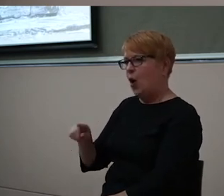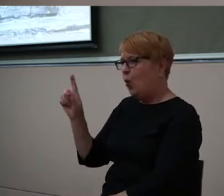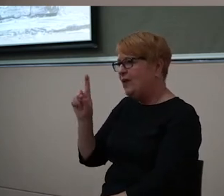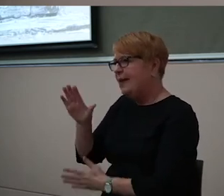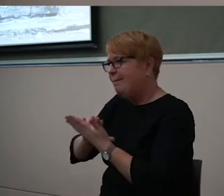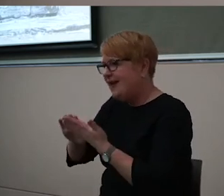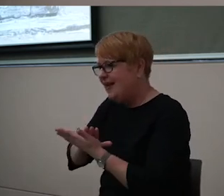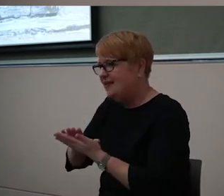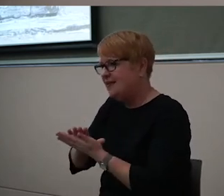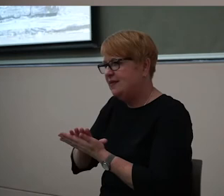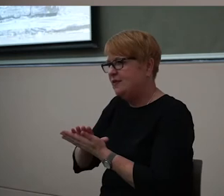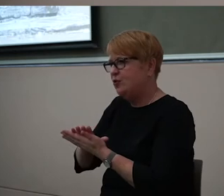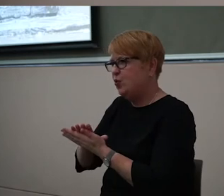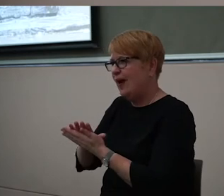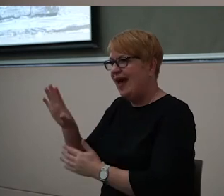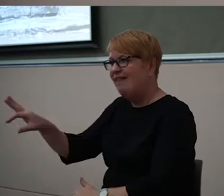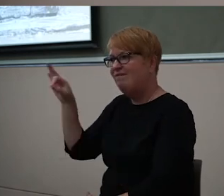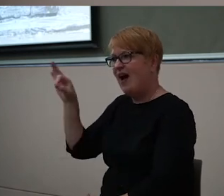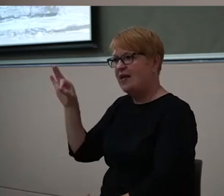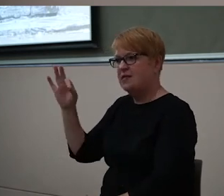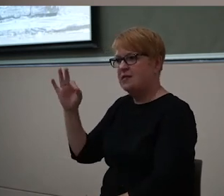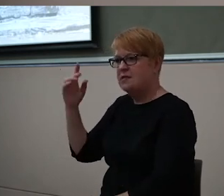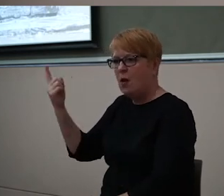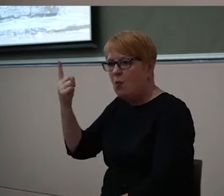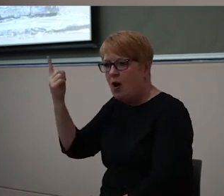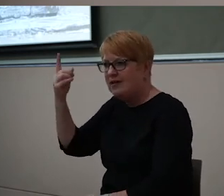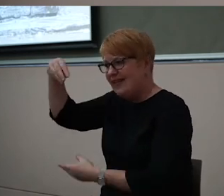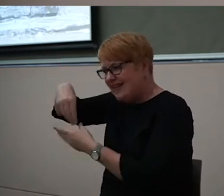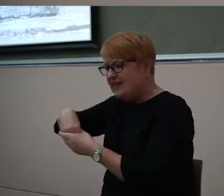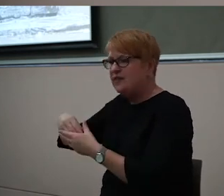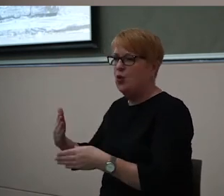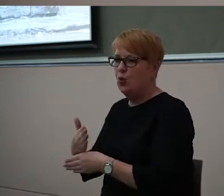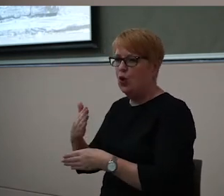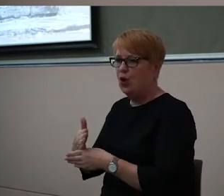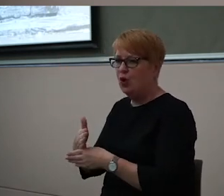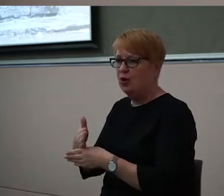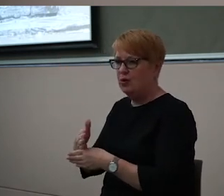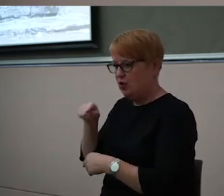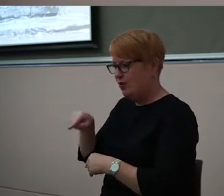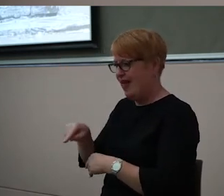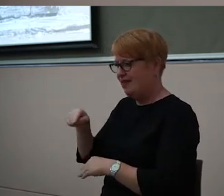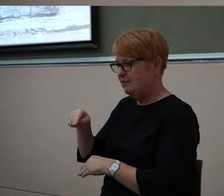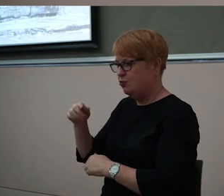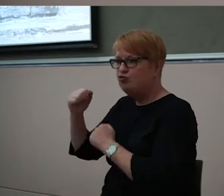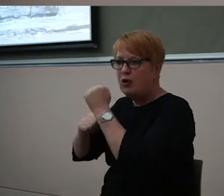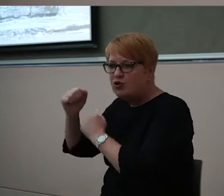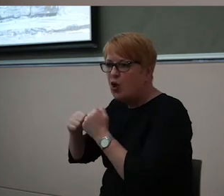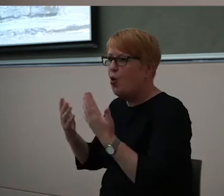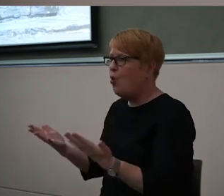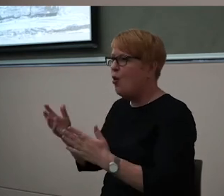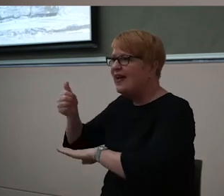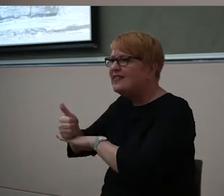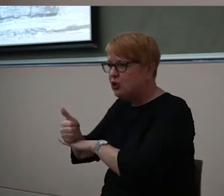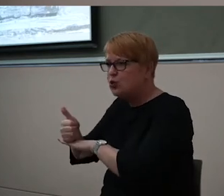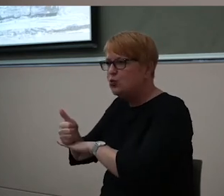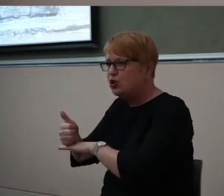And rethinking what, you know, what a family is. Like, I'm fortunate enough to say that, you know, I definitely consider you as part of the family. And yeah,